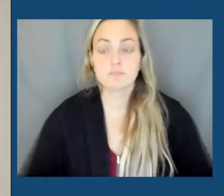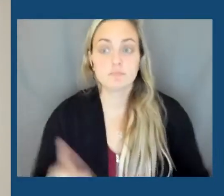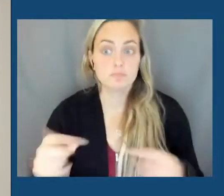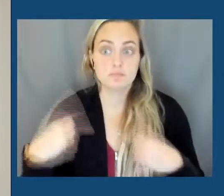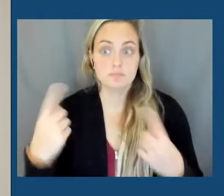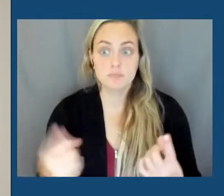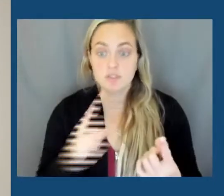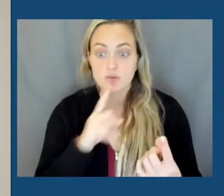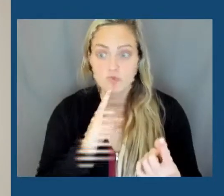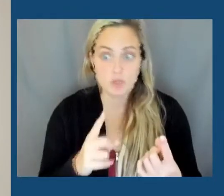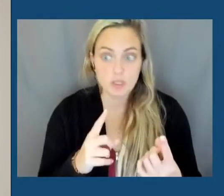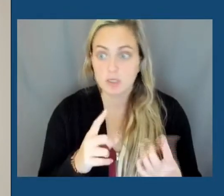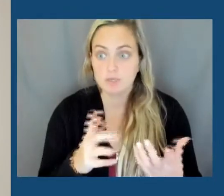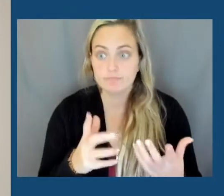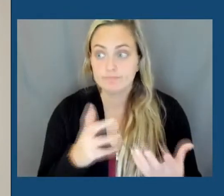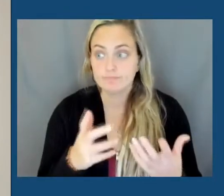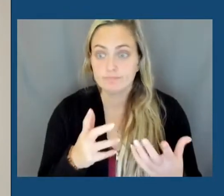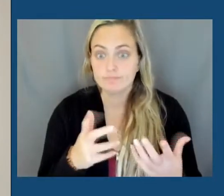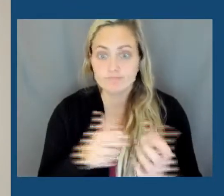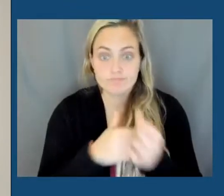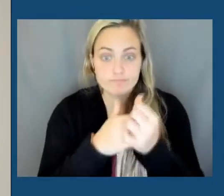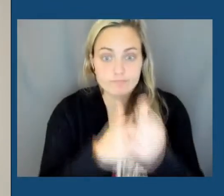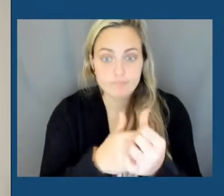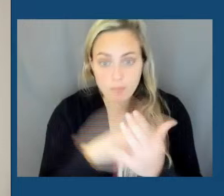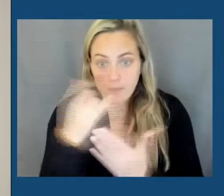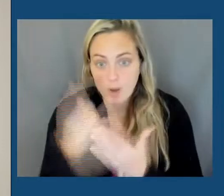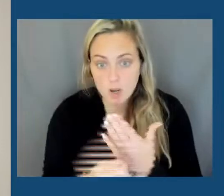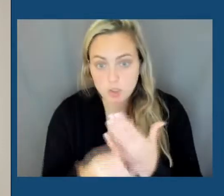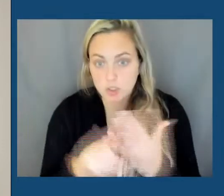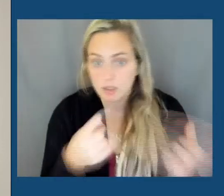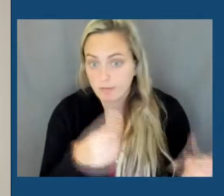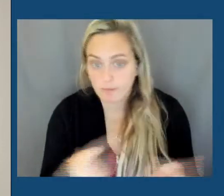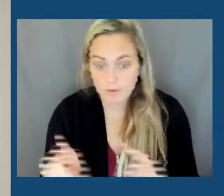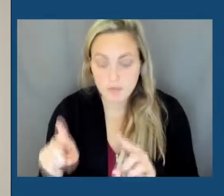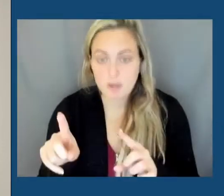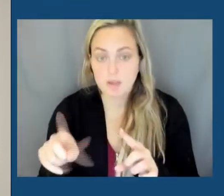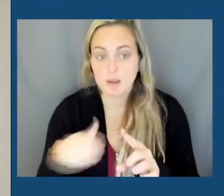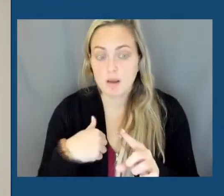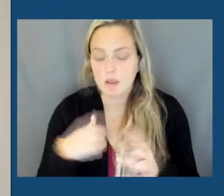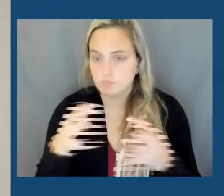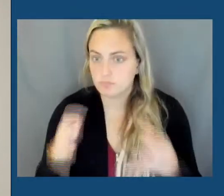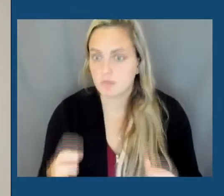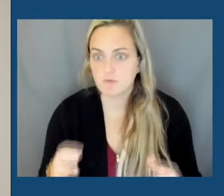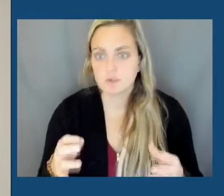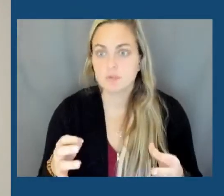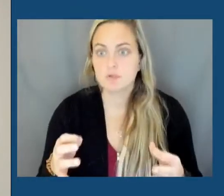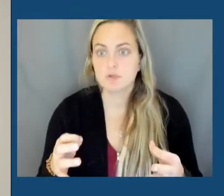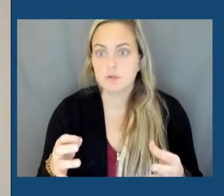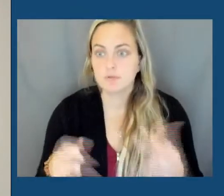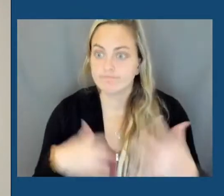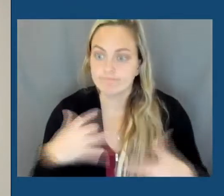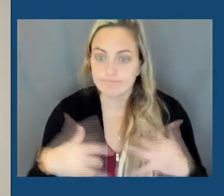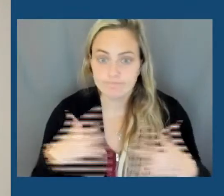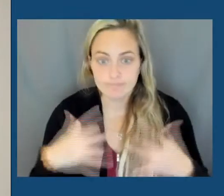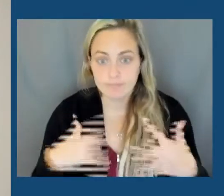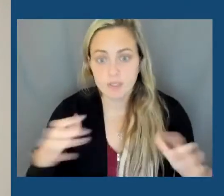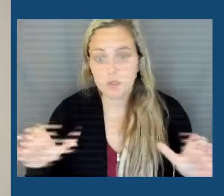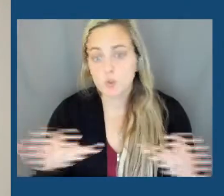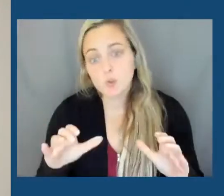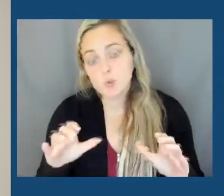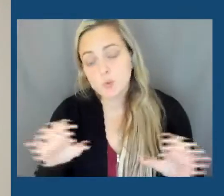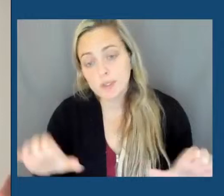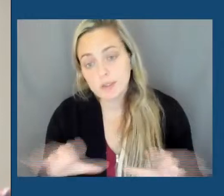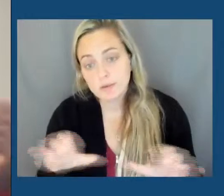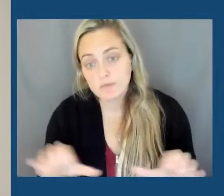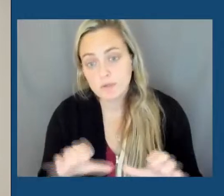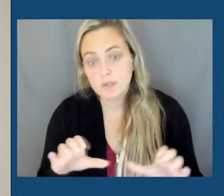really kind of kept track of the project going on, and I have definitely been excited to do the activities that